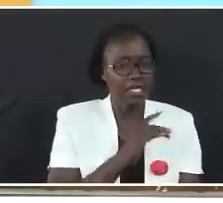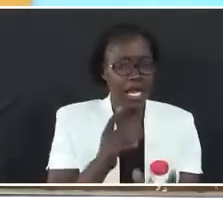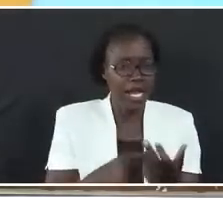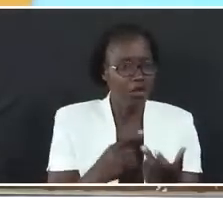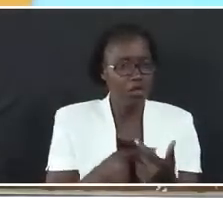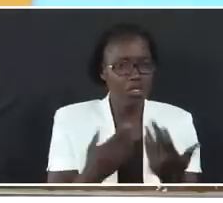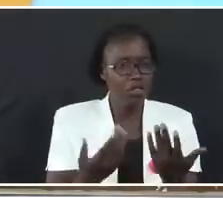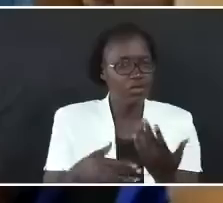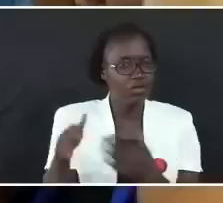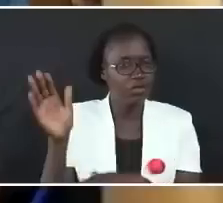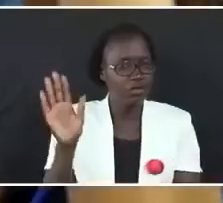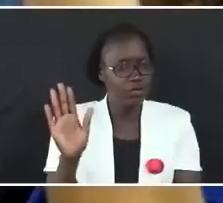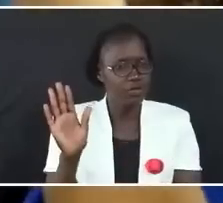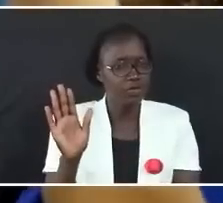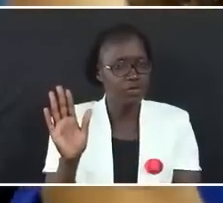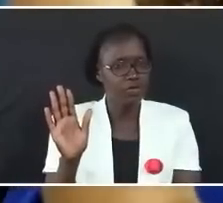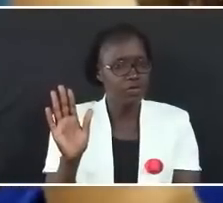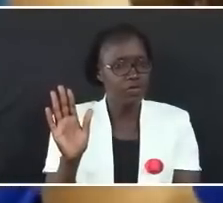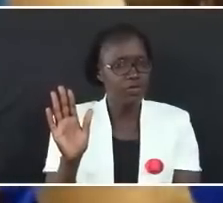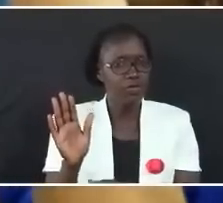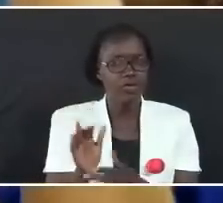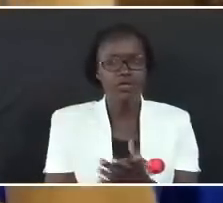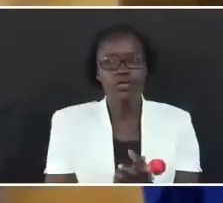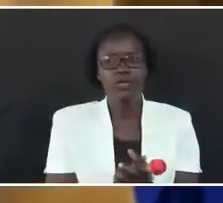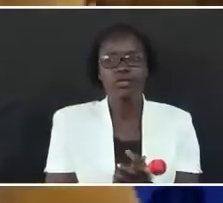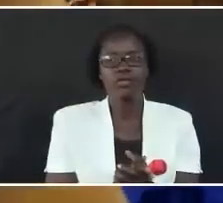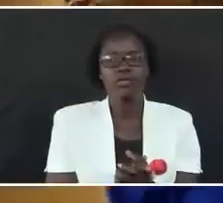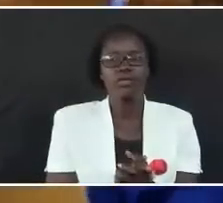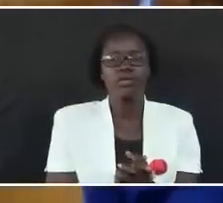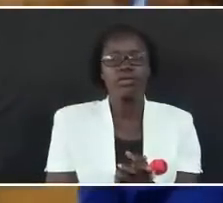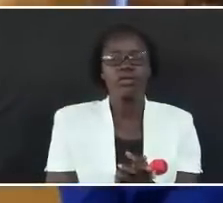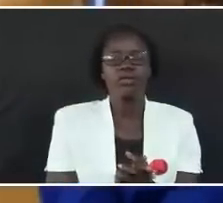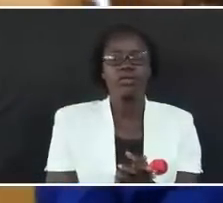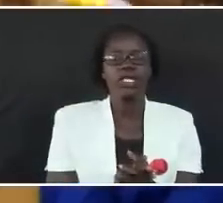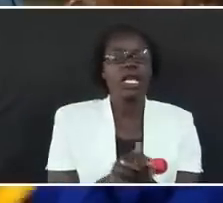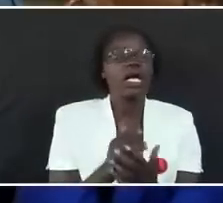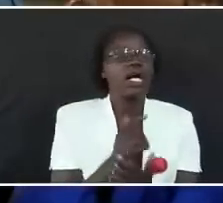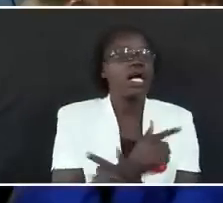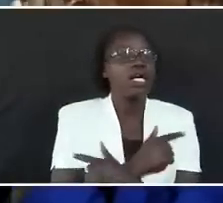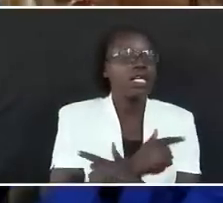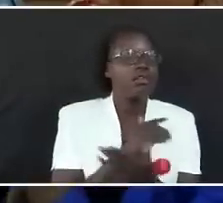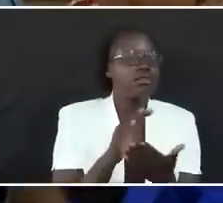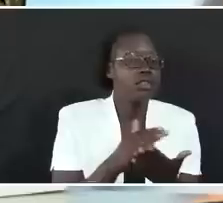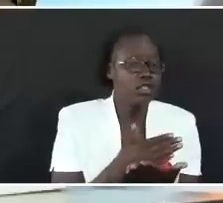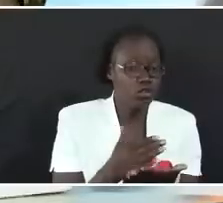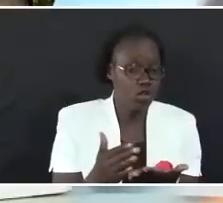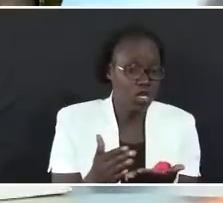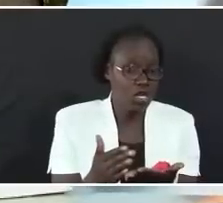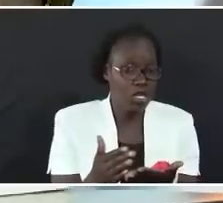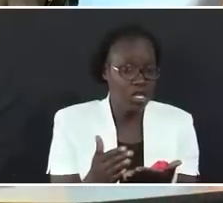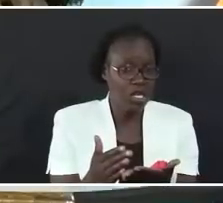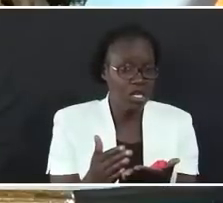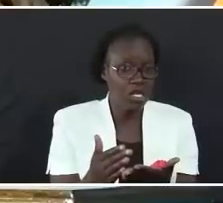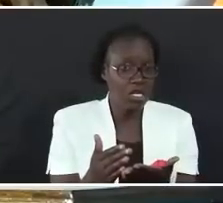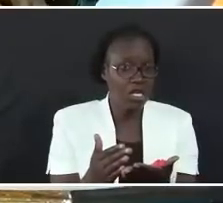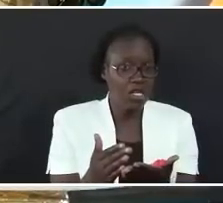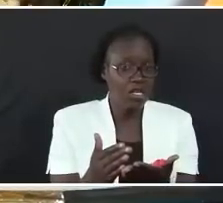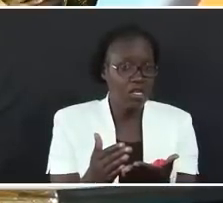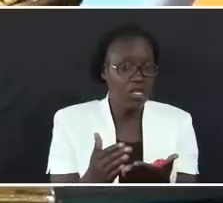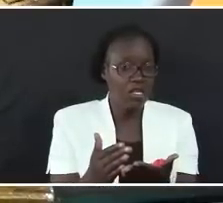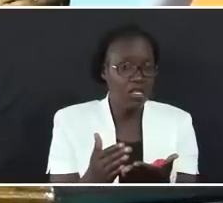people? Let me see by the show of hands. I love the song that we have been